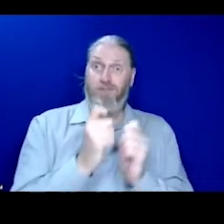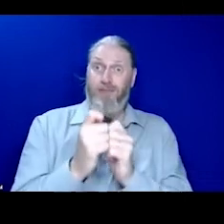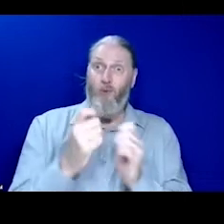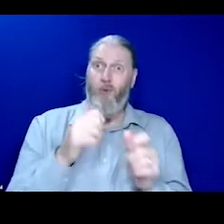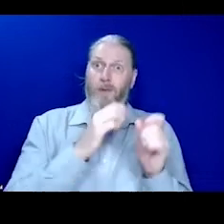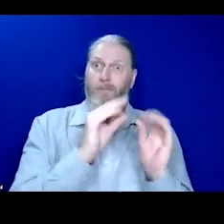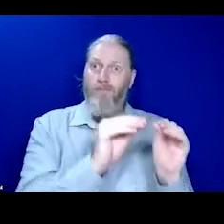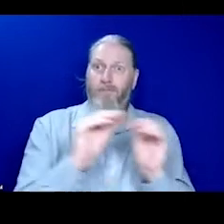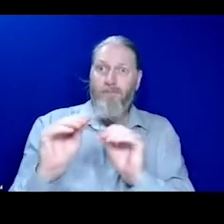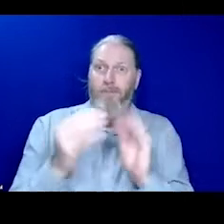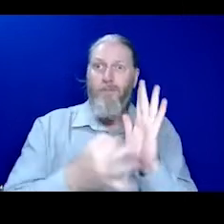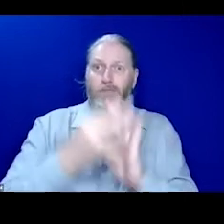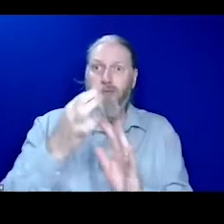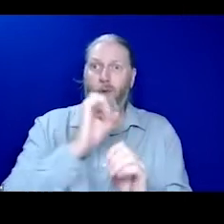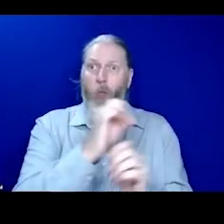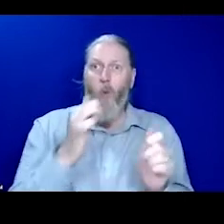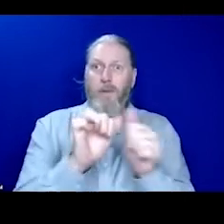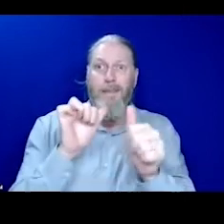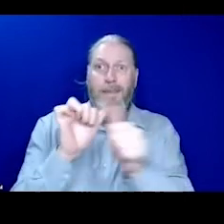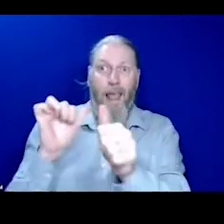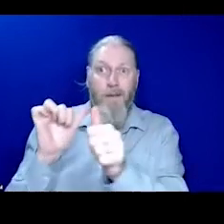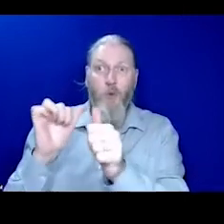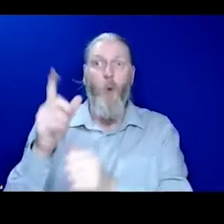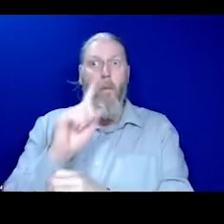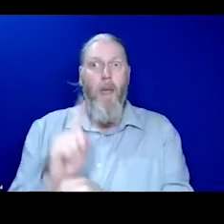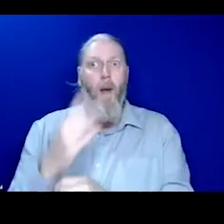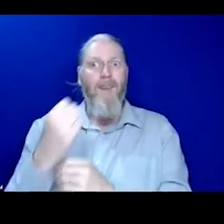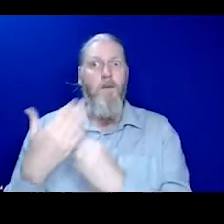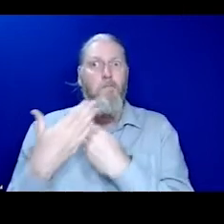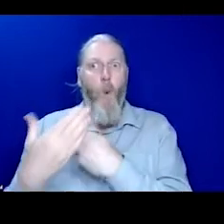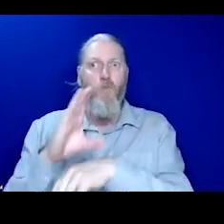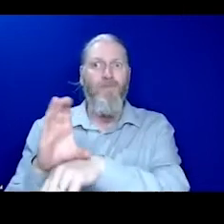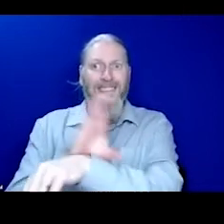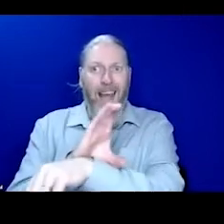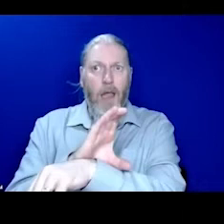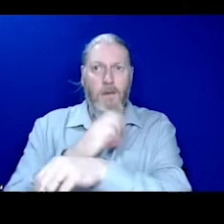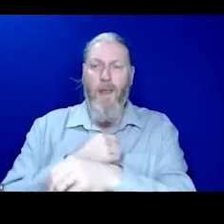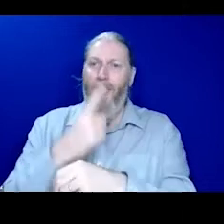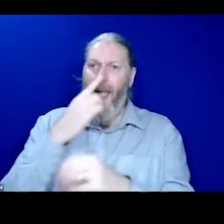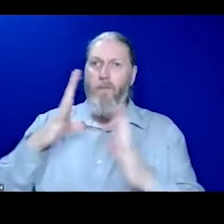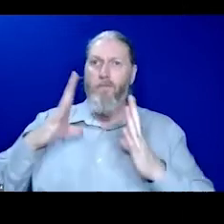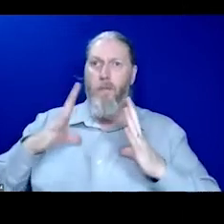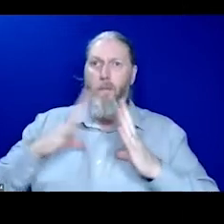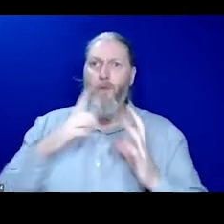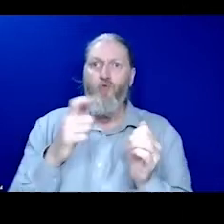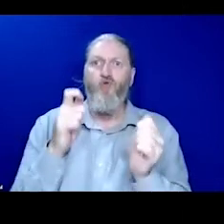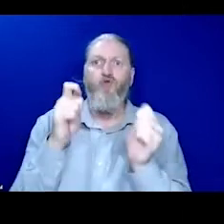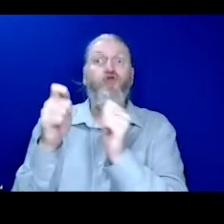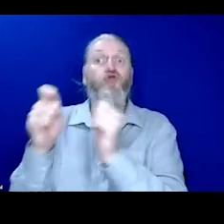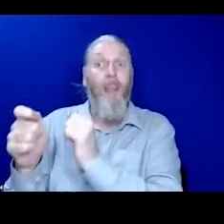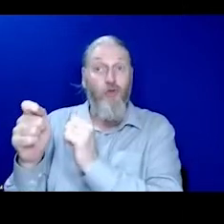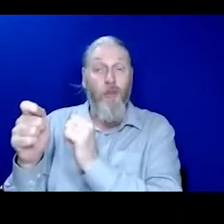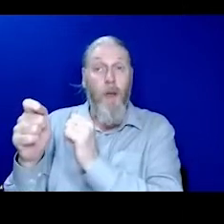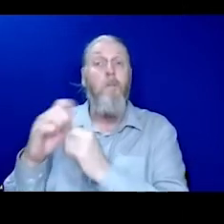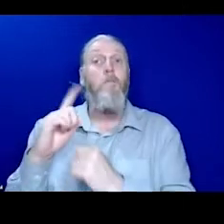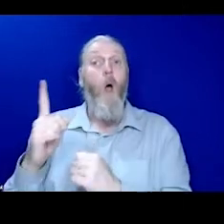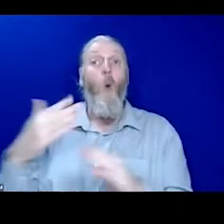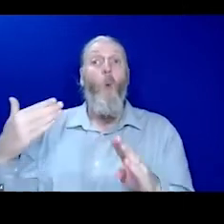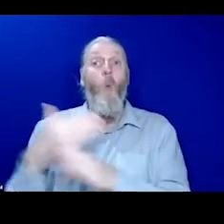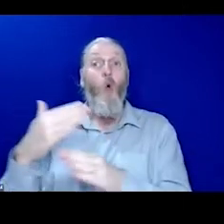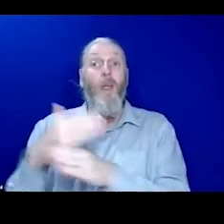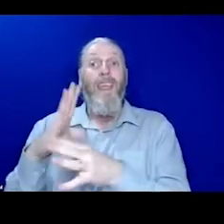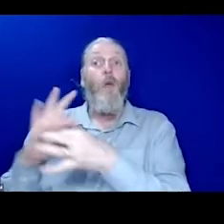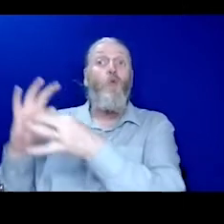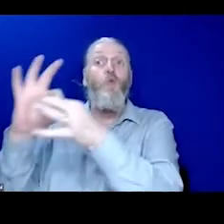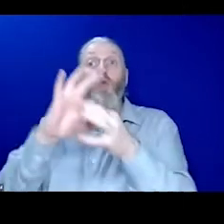and having that resilience and transformational capacity. While that action itself, working collectively for